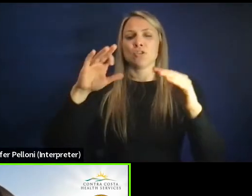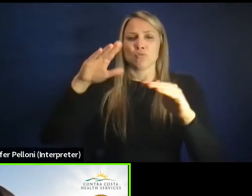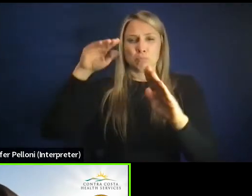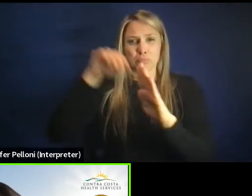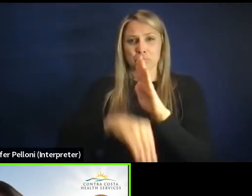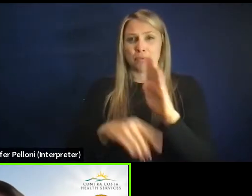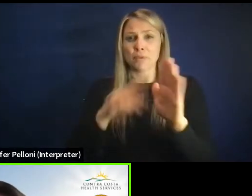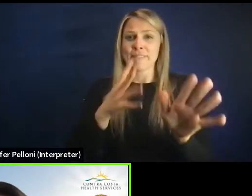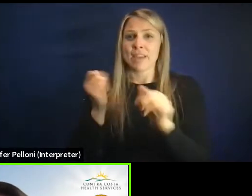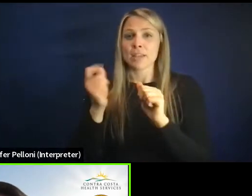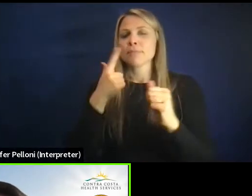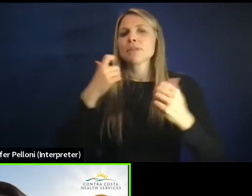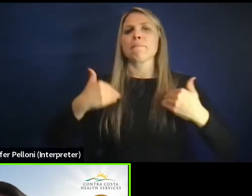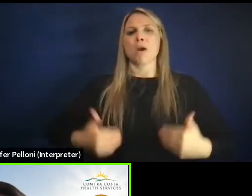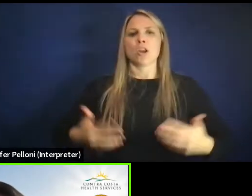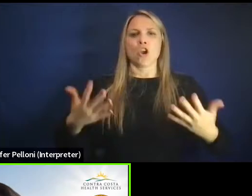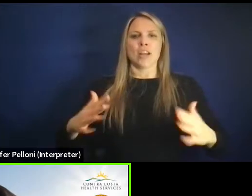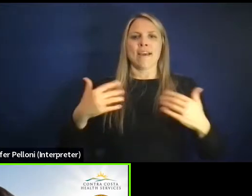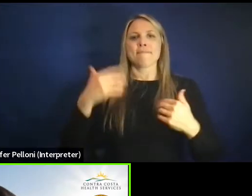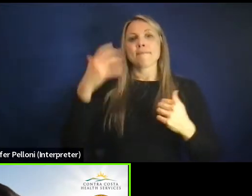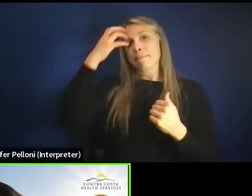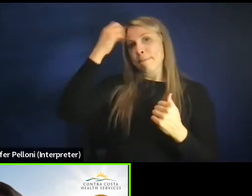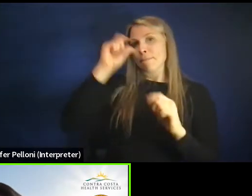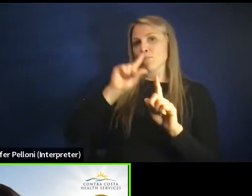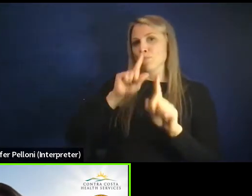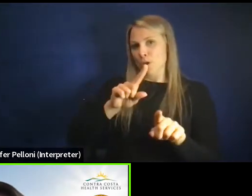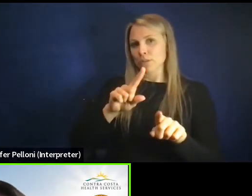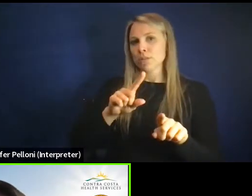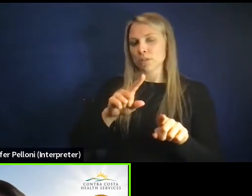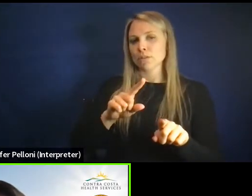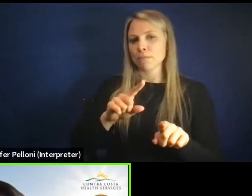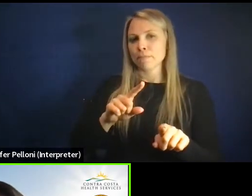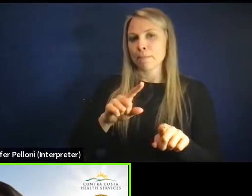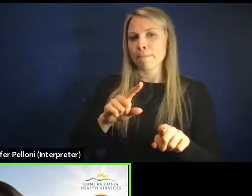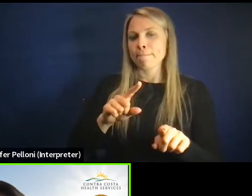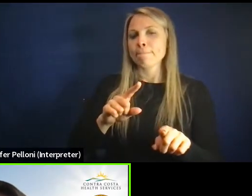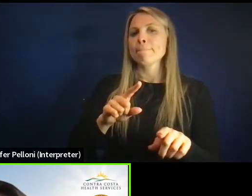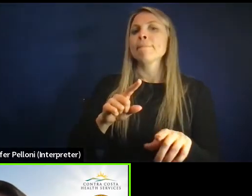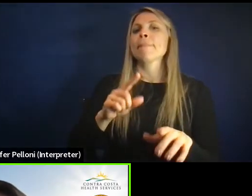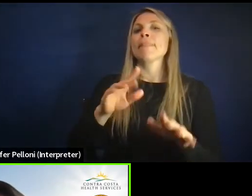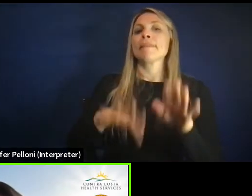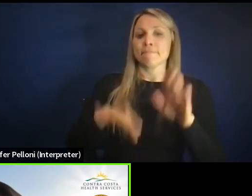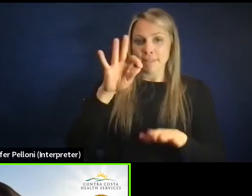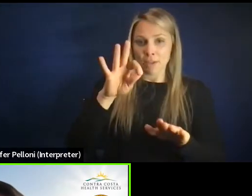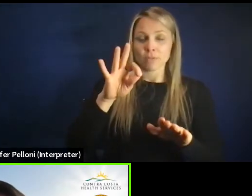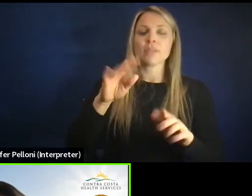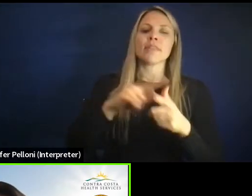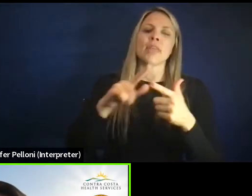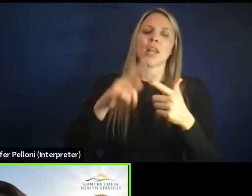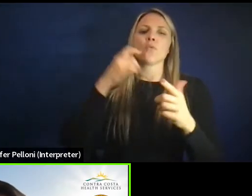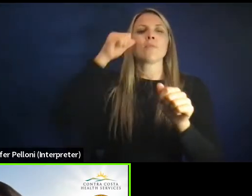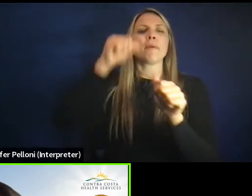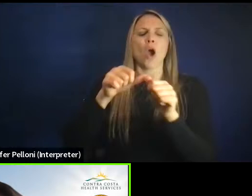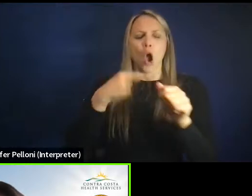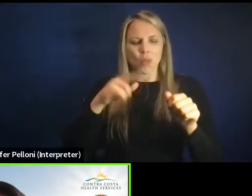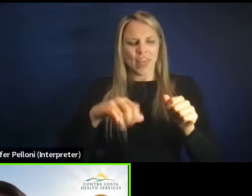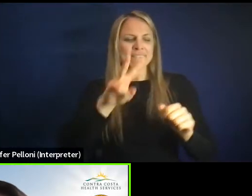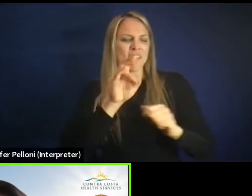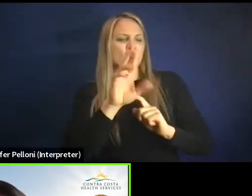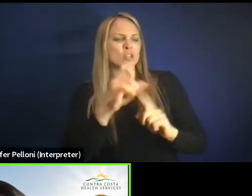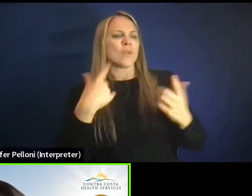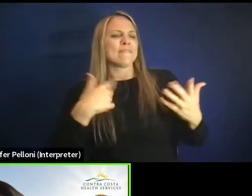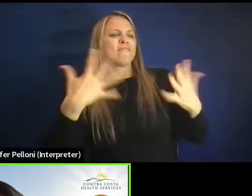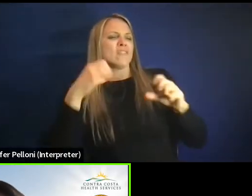rapidly, because your body has that memory response where it's really, once it detects the virus again, it remembers seeing